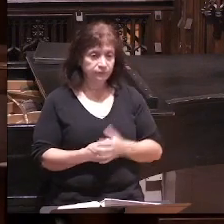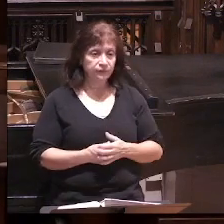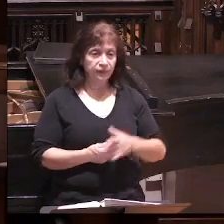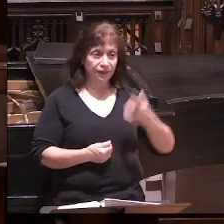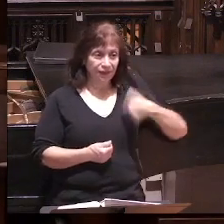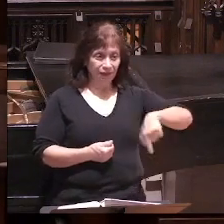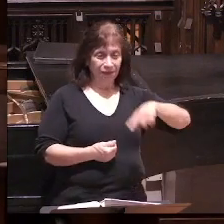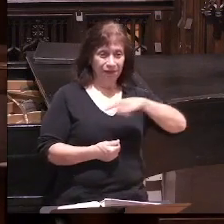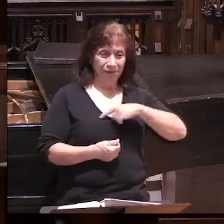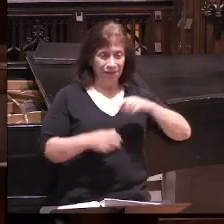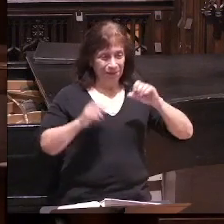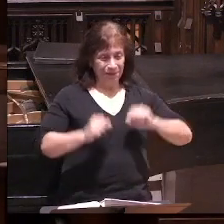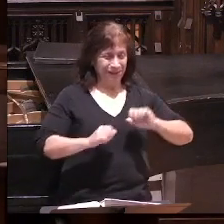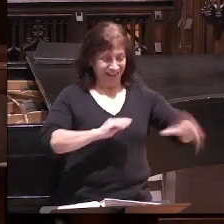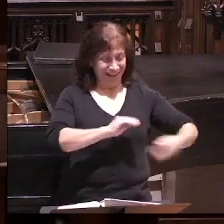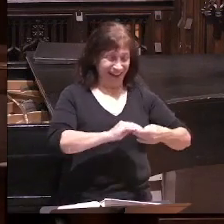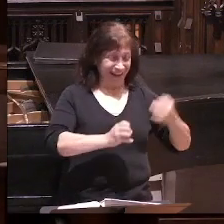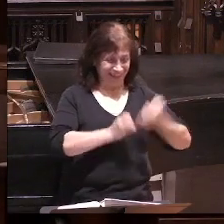We all get to improvise.